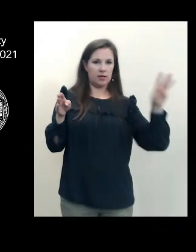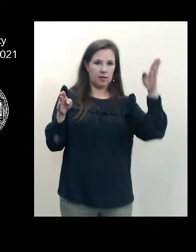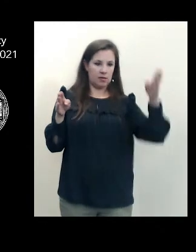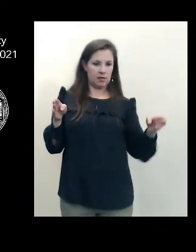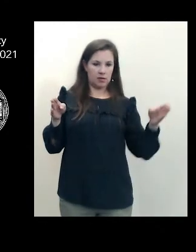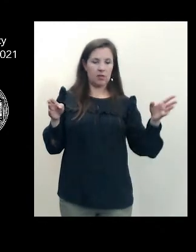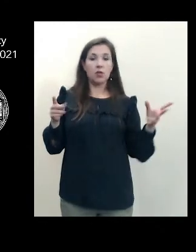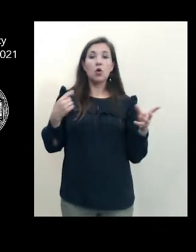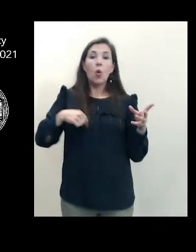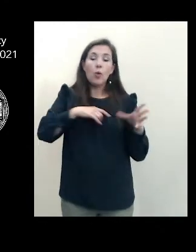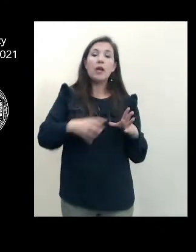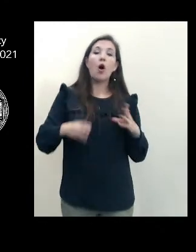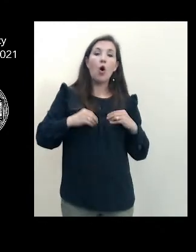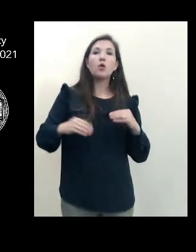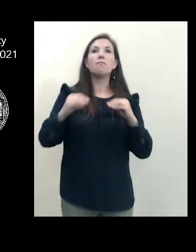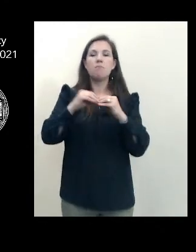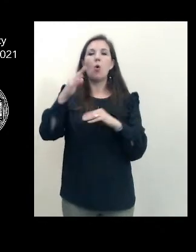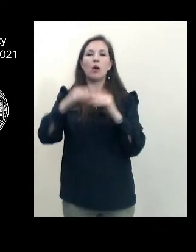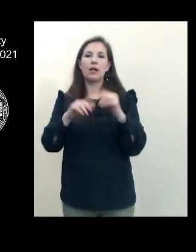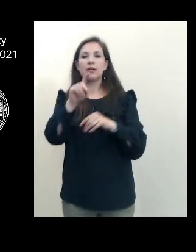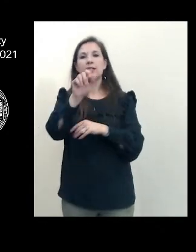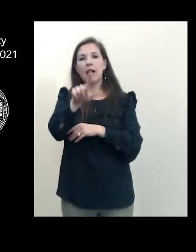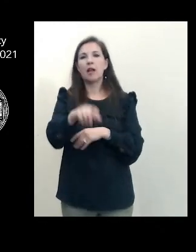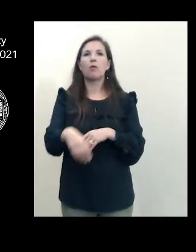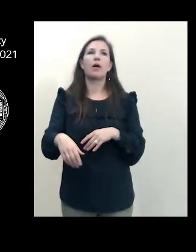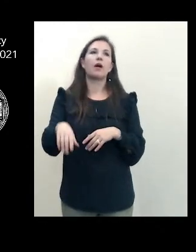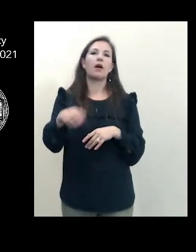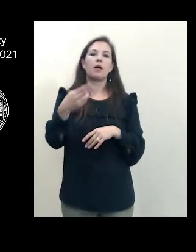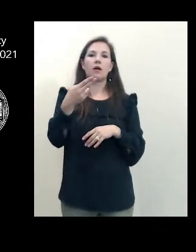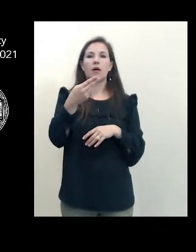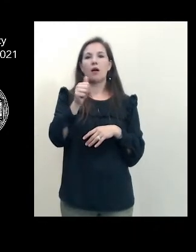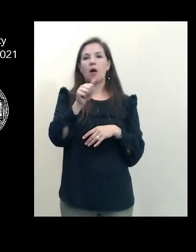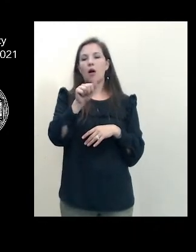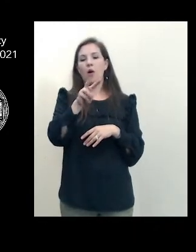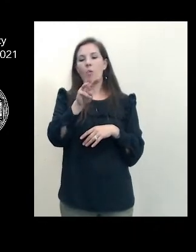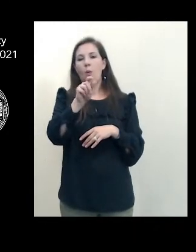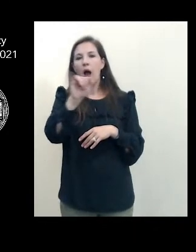Rhode Island, and Hawaii each have in total. Pretty impressive.